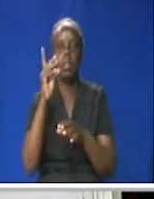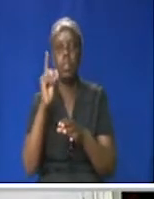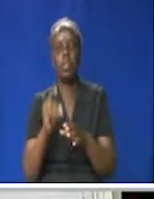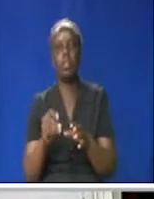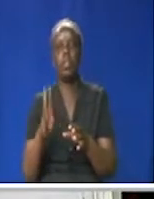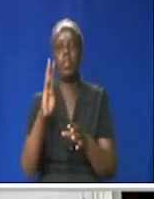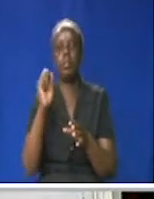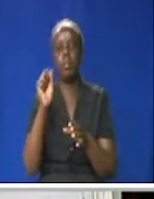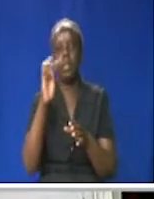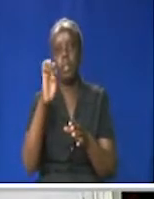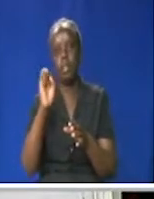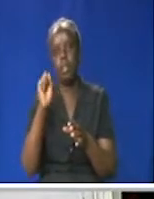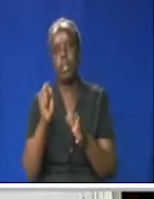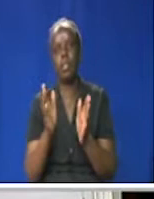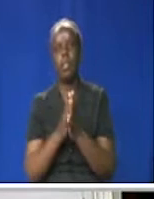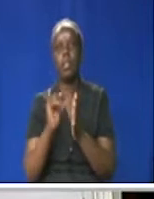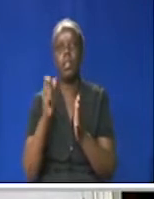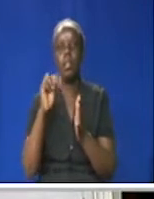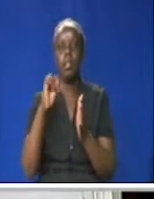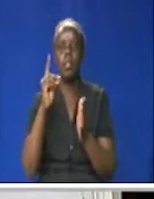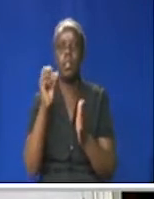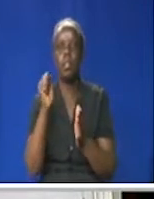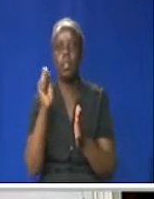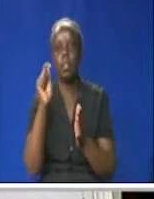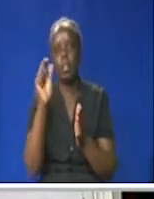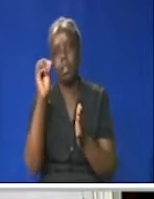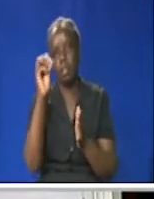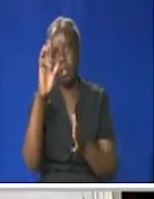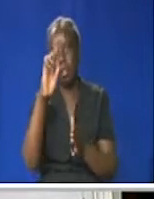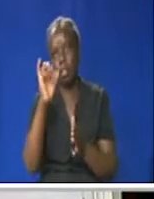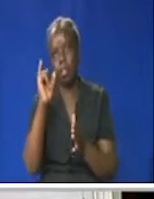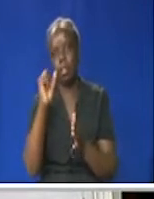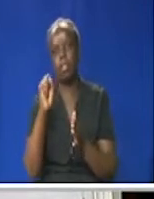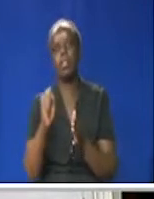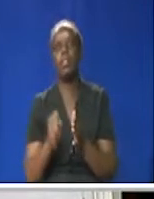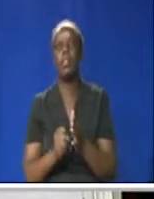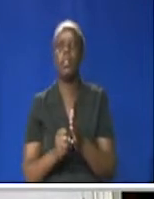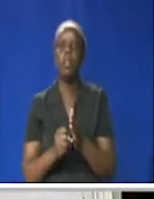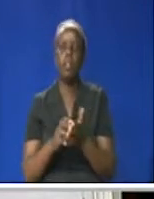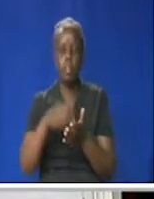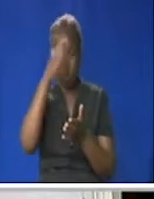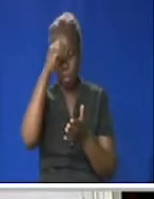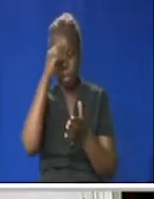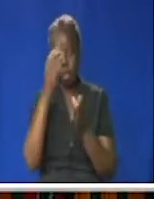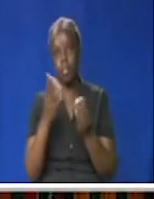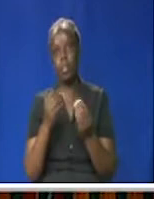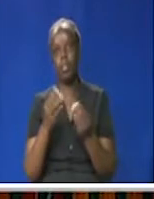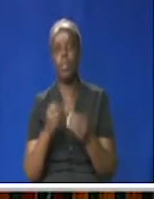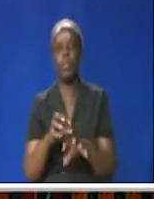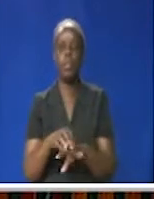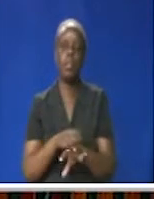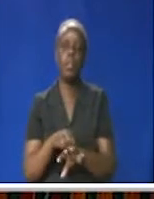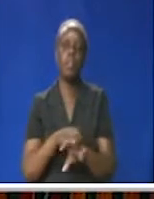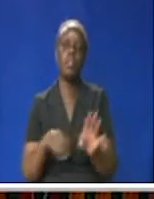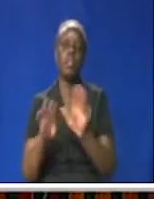and indicators. In that topic, we are going to learn about simple acid-base indicator. And